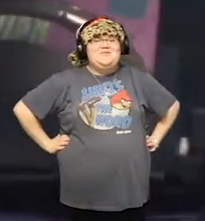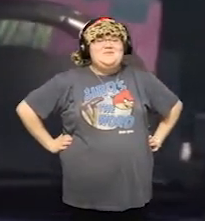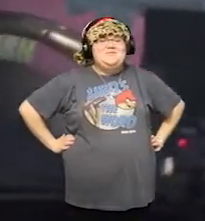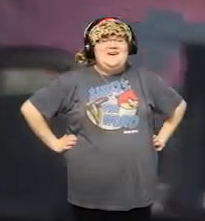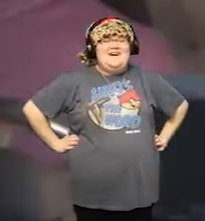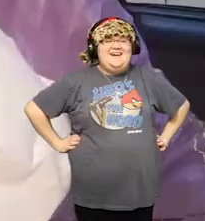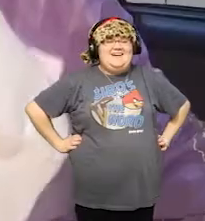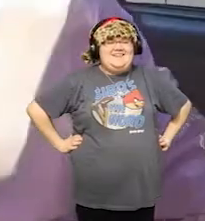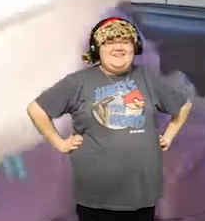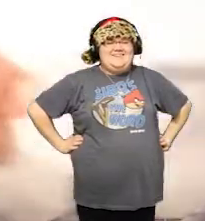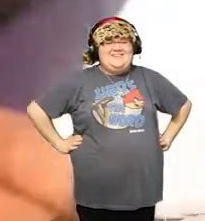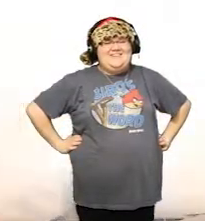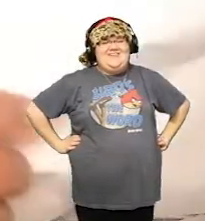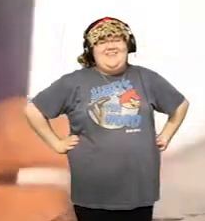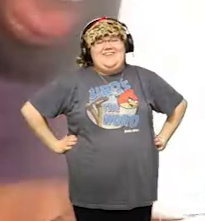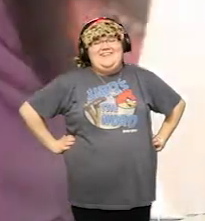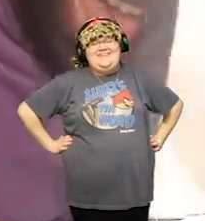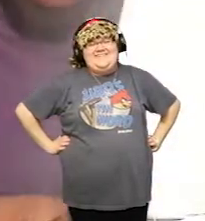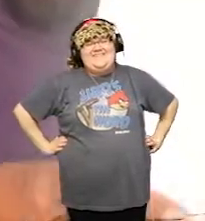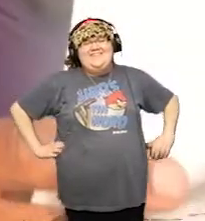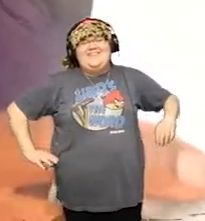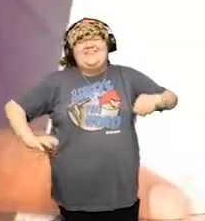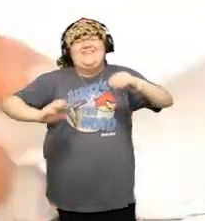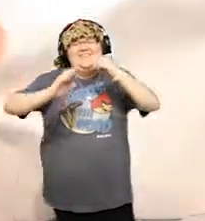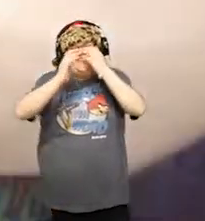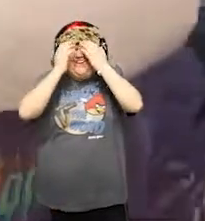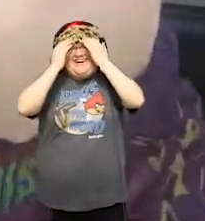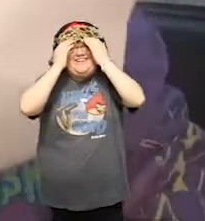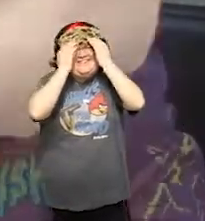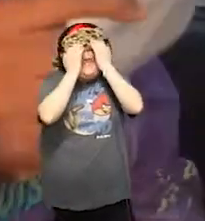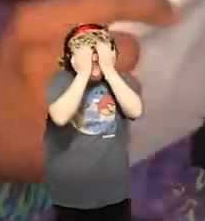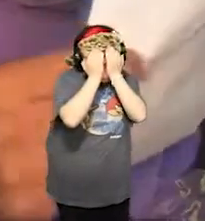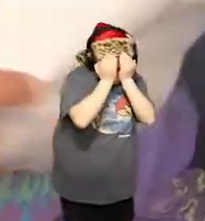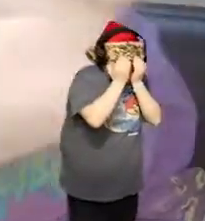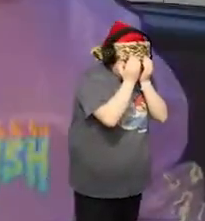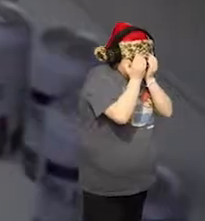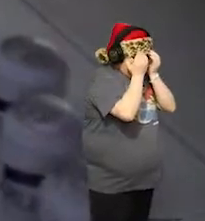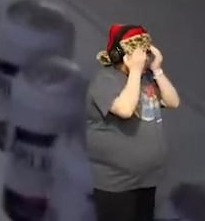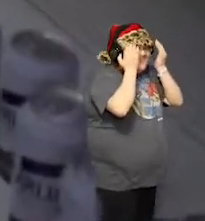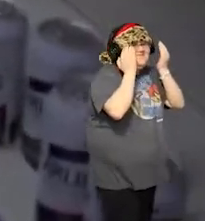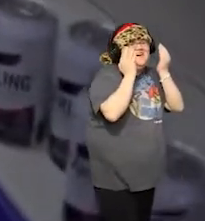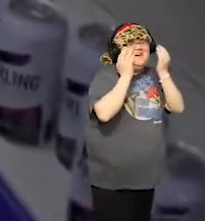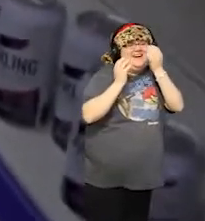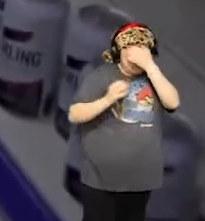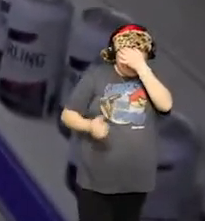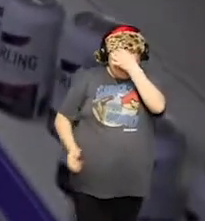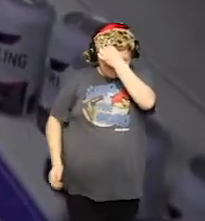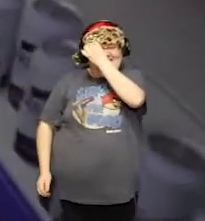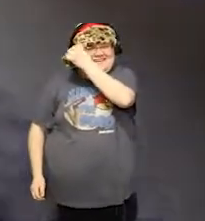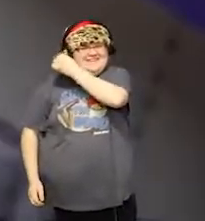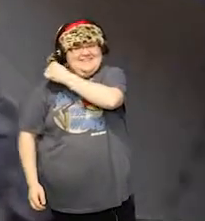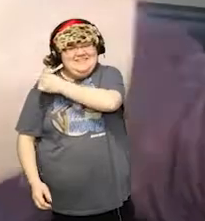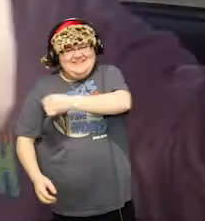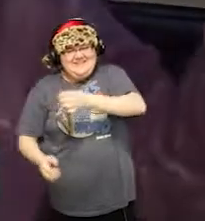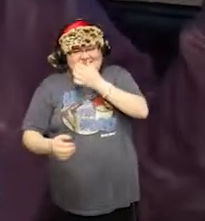Oh my god. What are you guys doing?